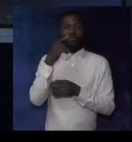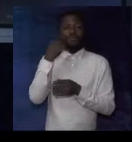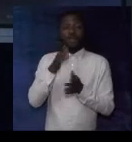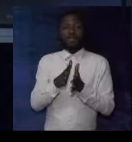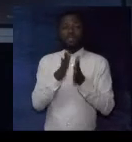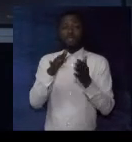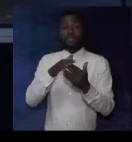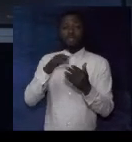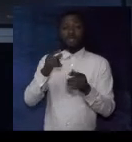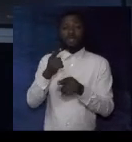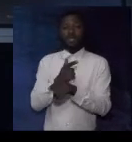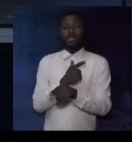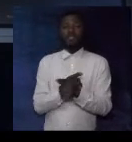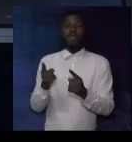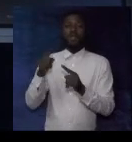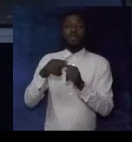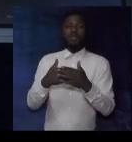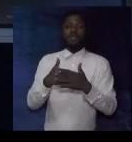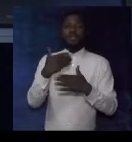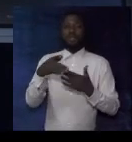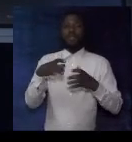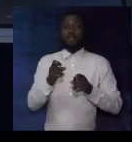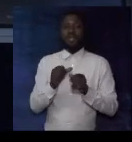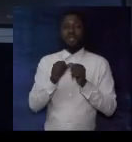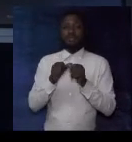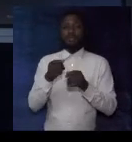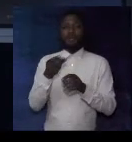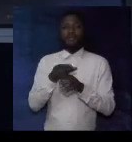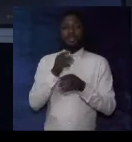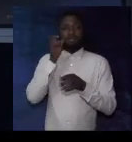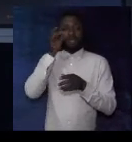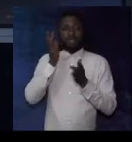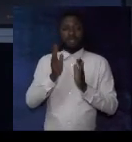for the general studies lesson. Till I come your way next class, remain wonderful mathematicians.